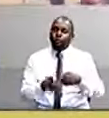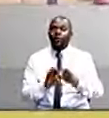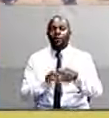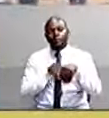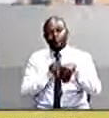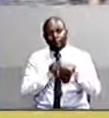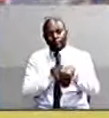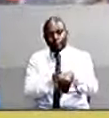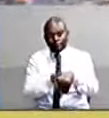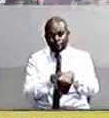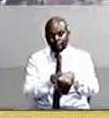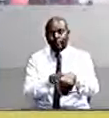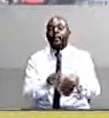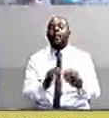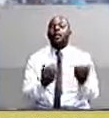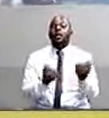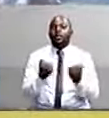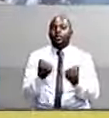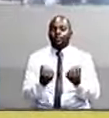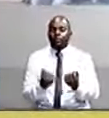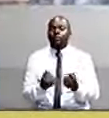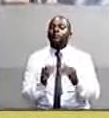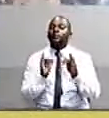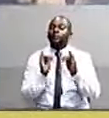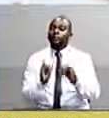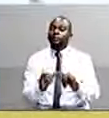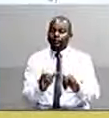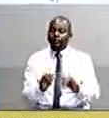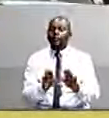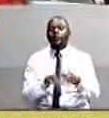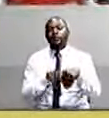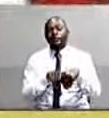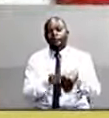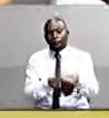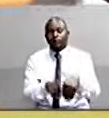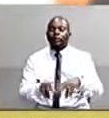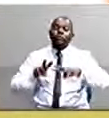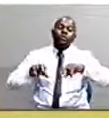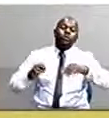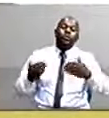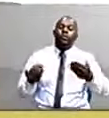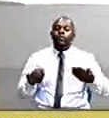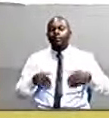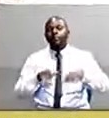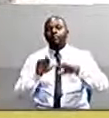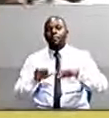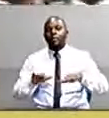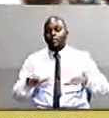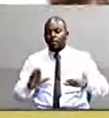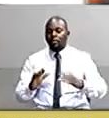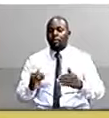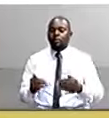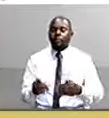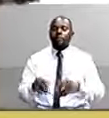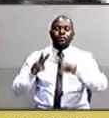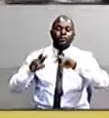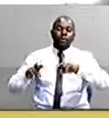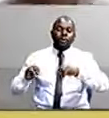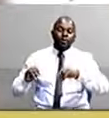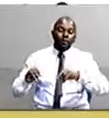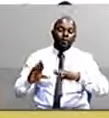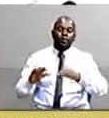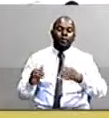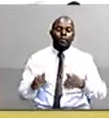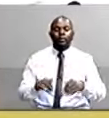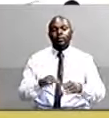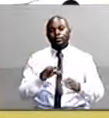being attributed to vehicles that spend time on the roads looking for parking slots. While carrying out a feasibility study on